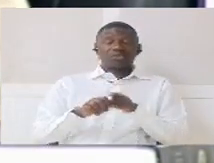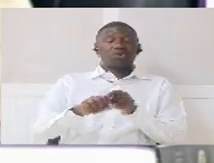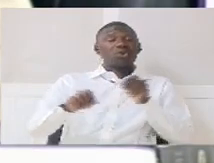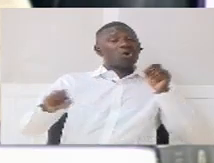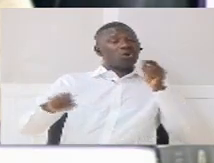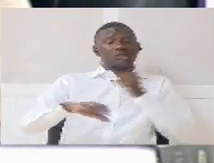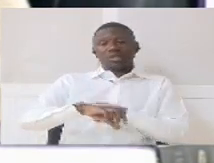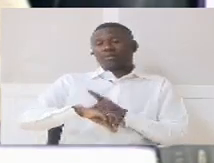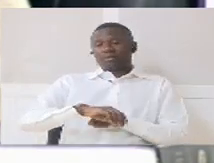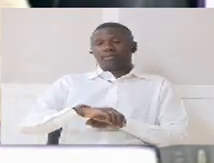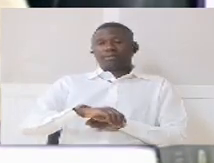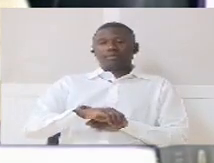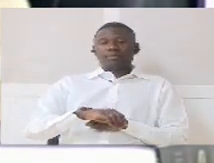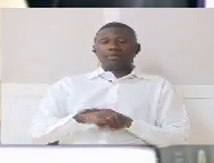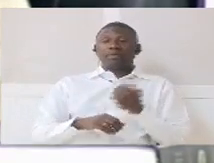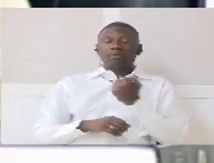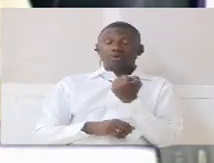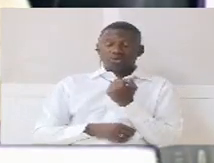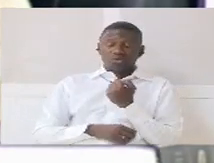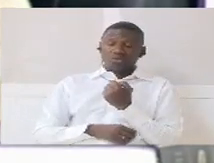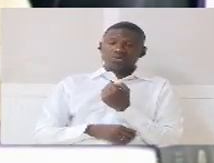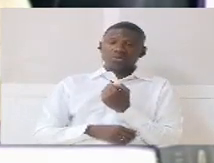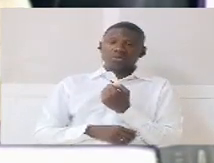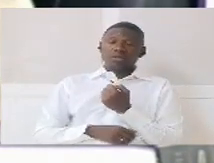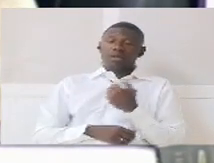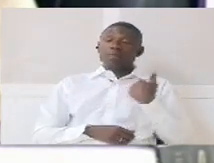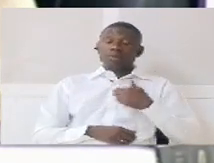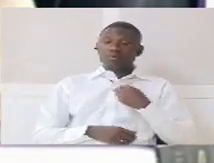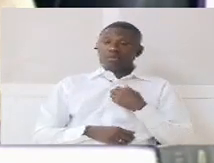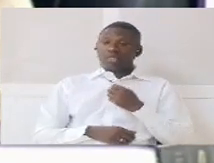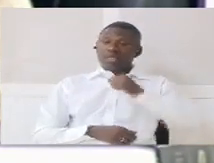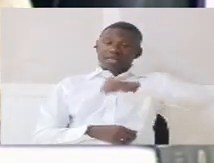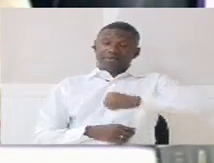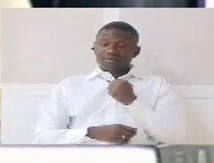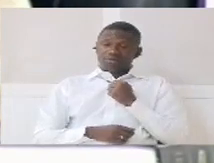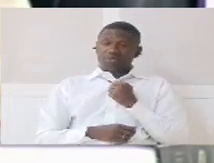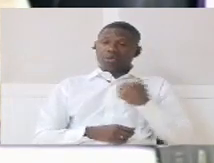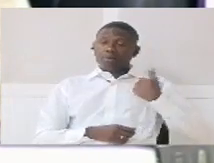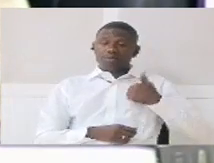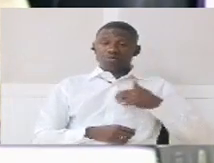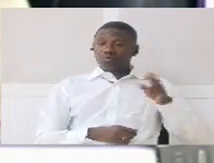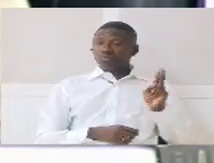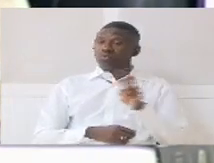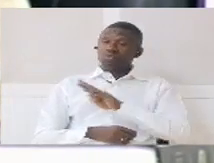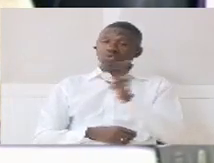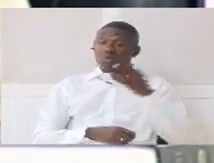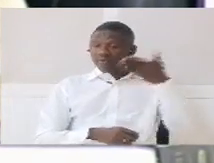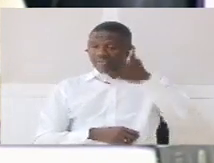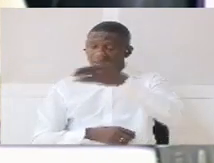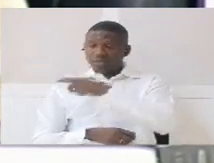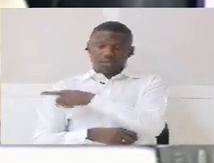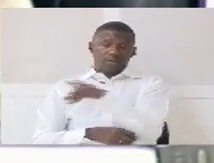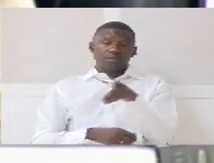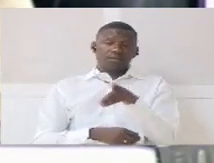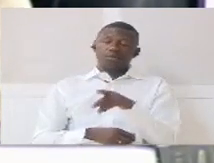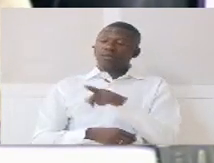time. Especially. A minimum of denied visit la. Those that we are denied visitors. Because of your